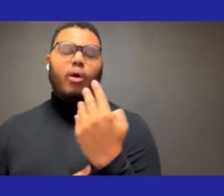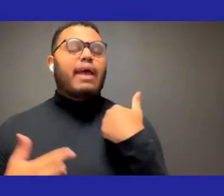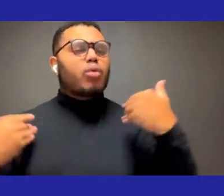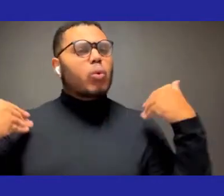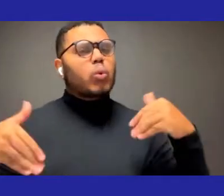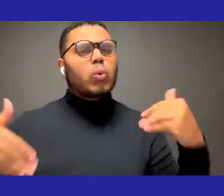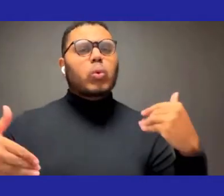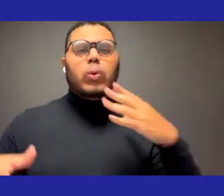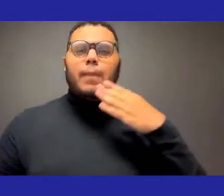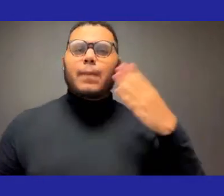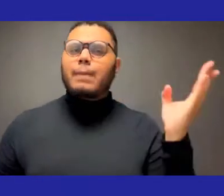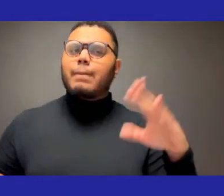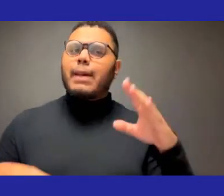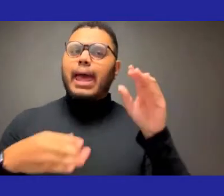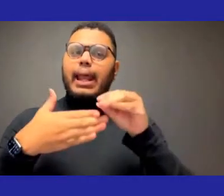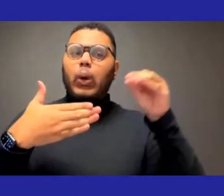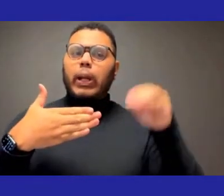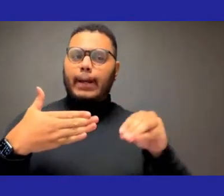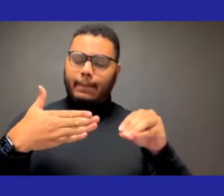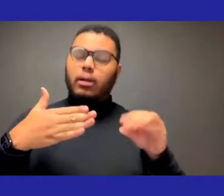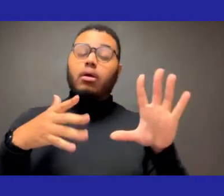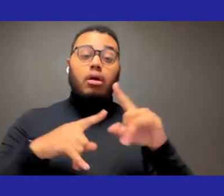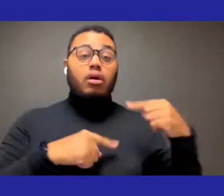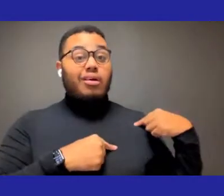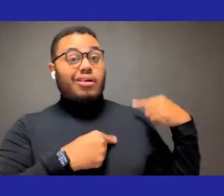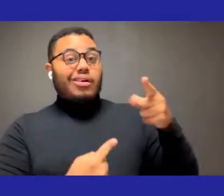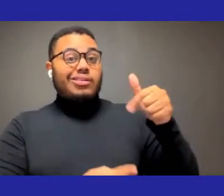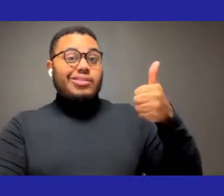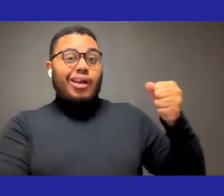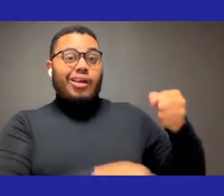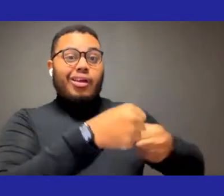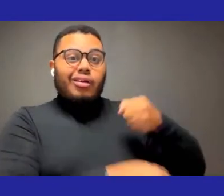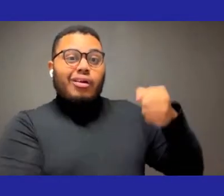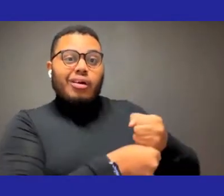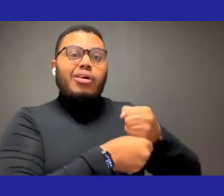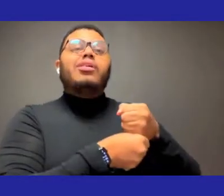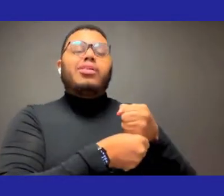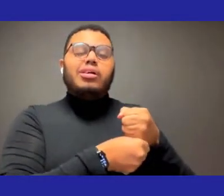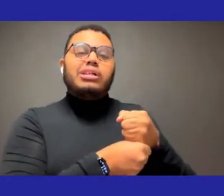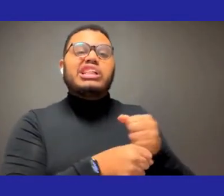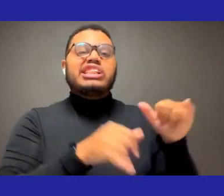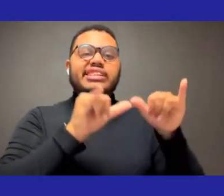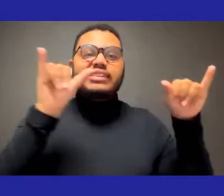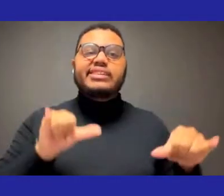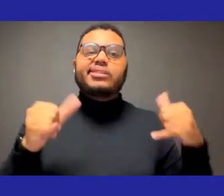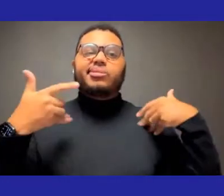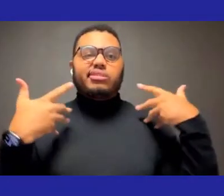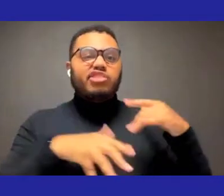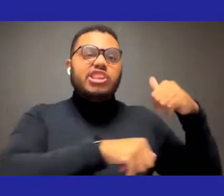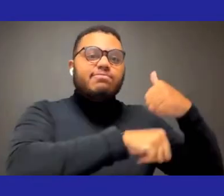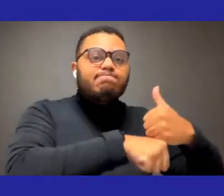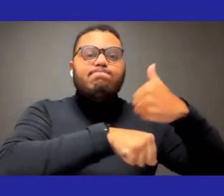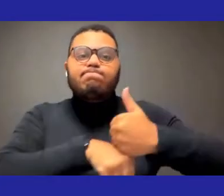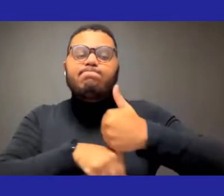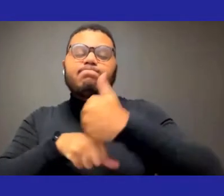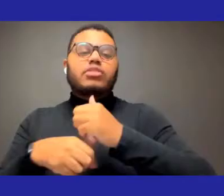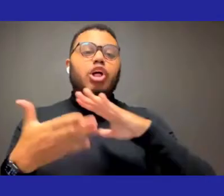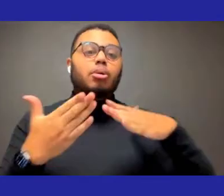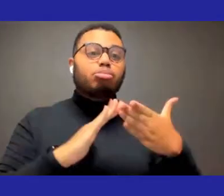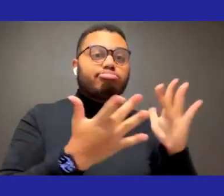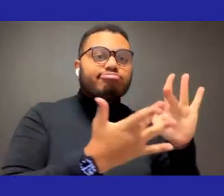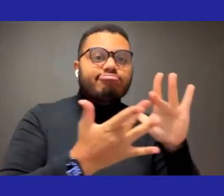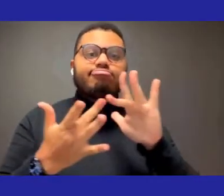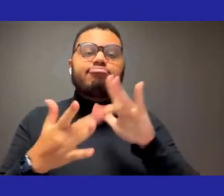outcome. Over the past 10 years, with systems we've put in place in terms of community outreach, patient